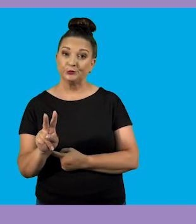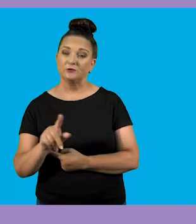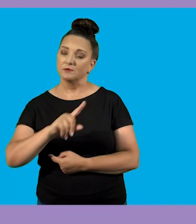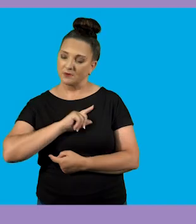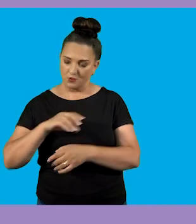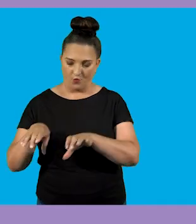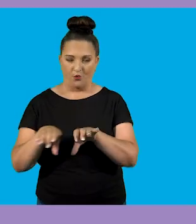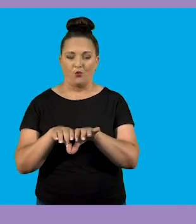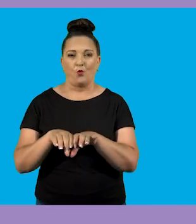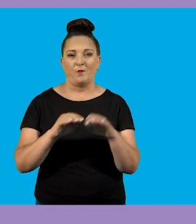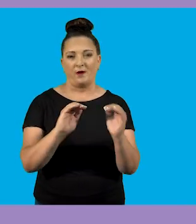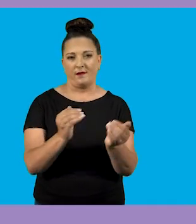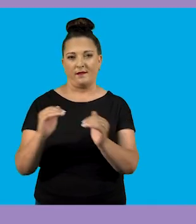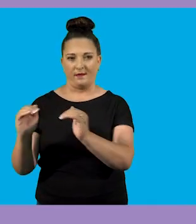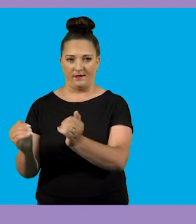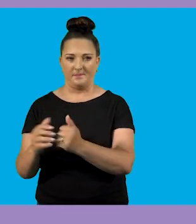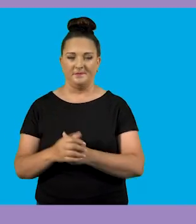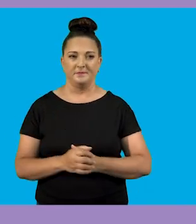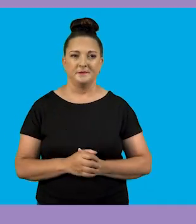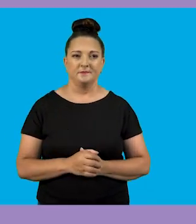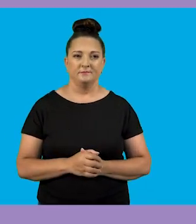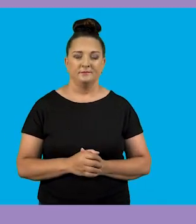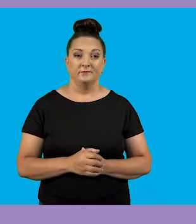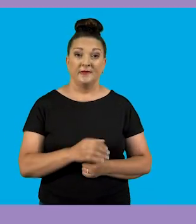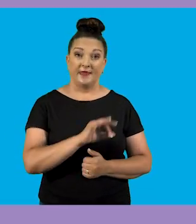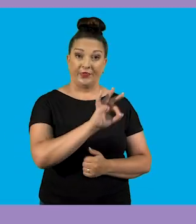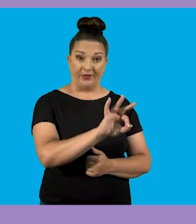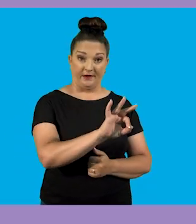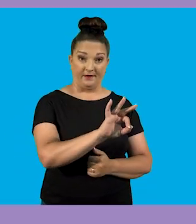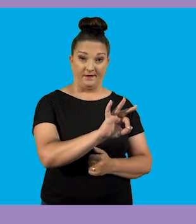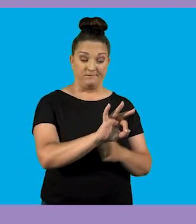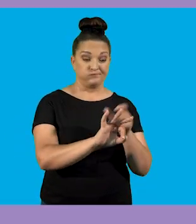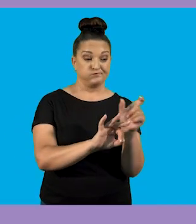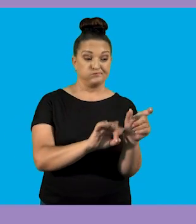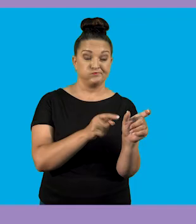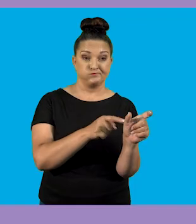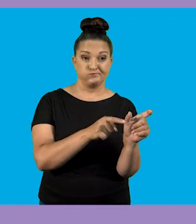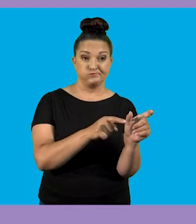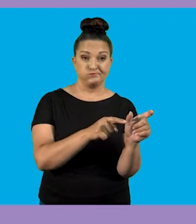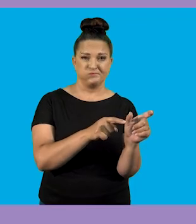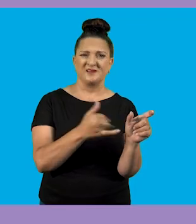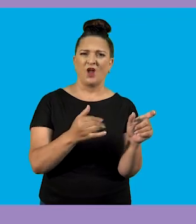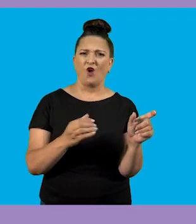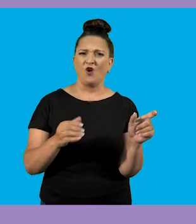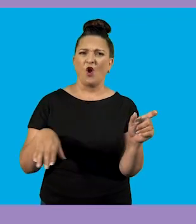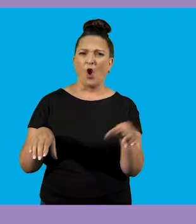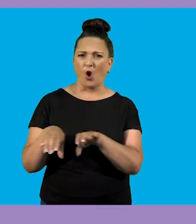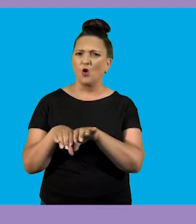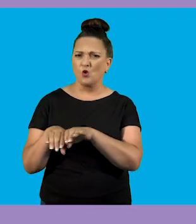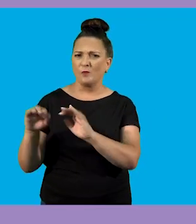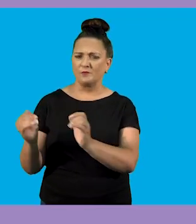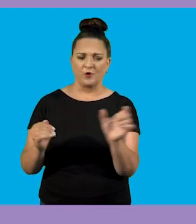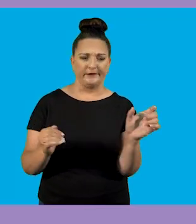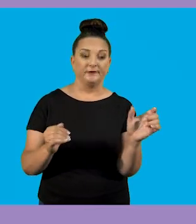a common bracket. So I'm just going to continue there. We have that 3 outside, and then we have that common bracket